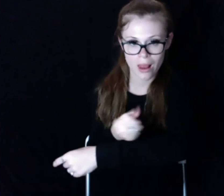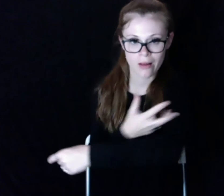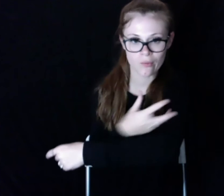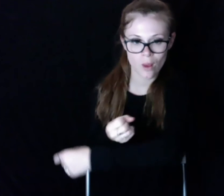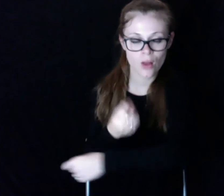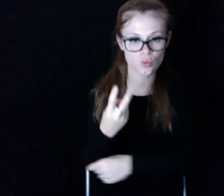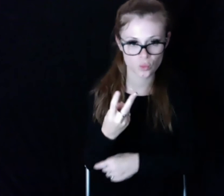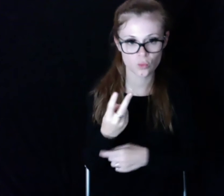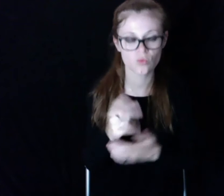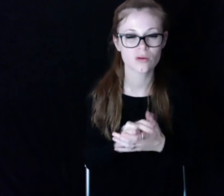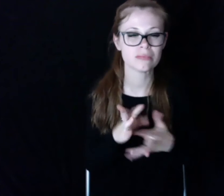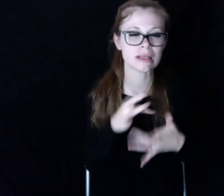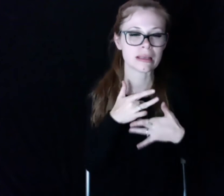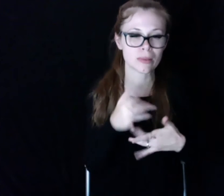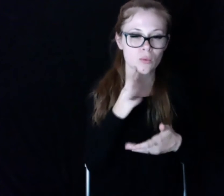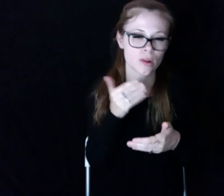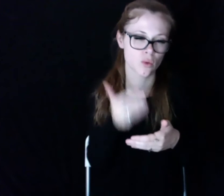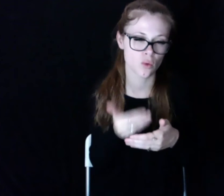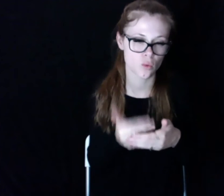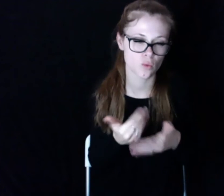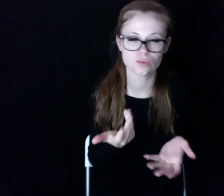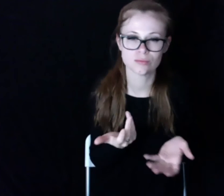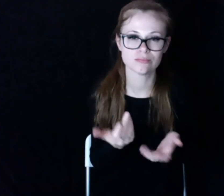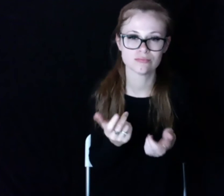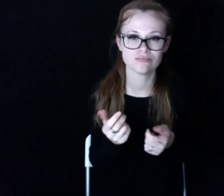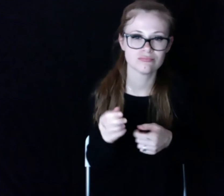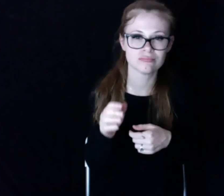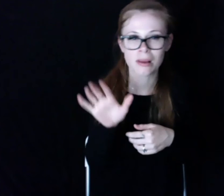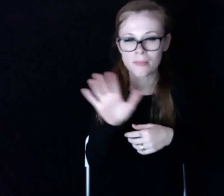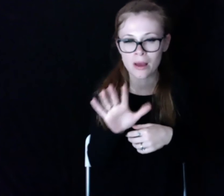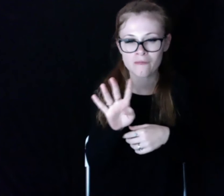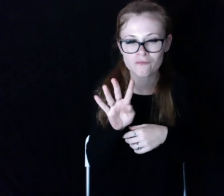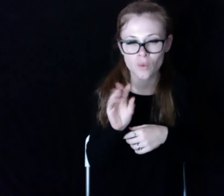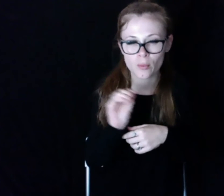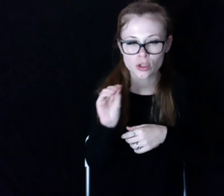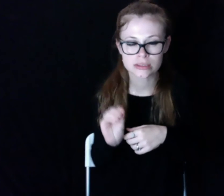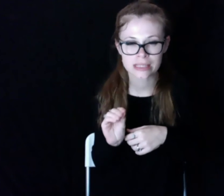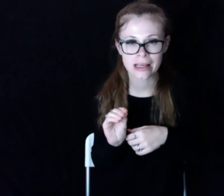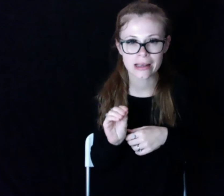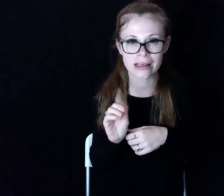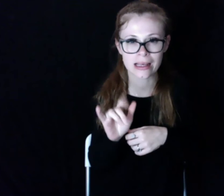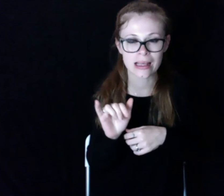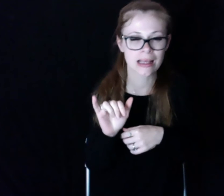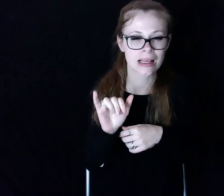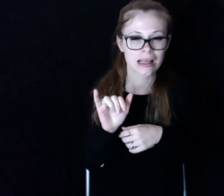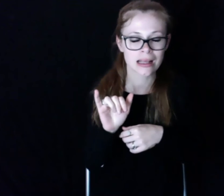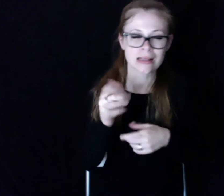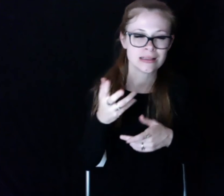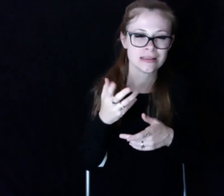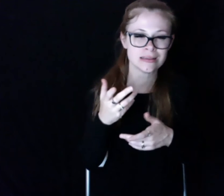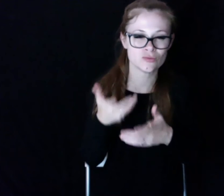they're generally going to be close. I'd say within about a 4% error is roughly it. So, for